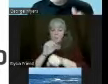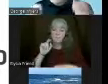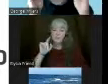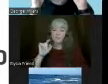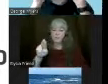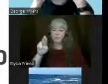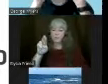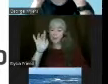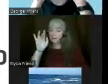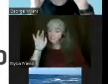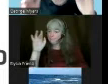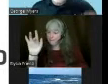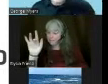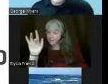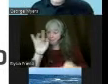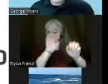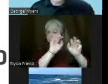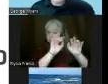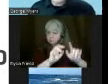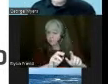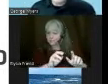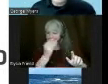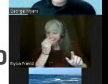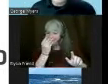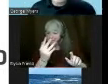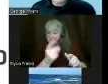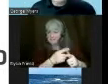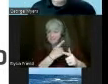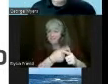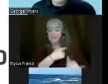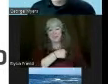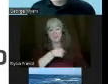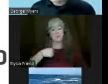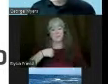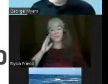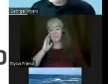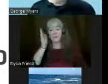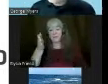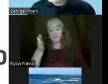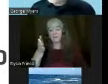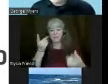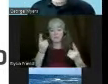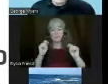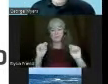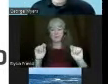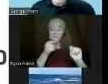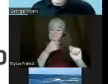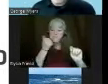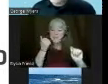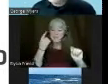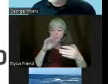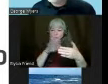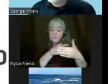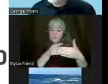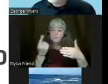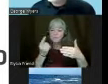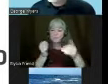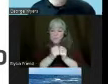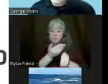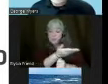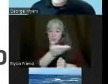little bit of information for us, and we will try our best to schedule something with